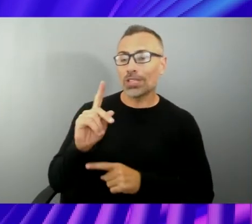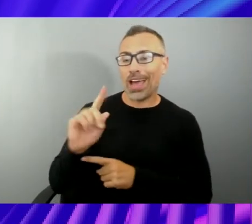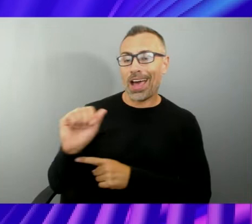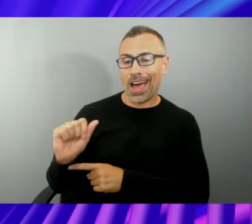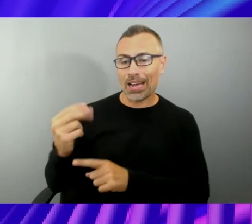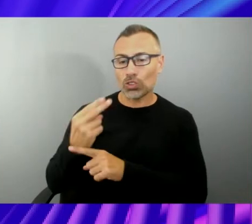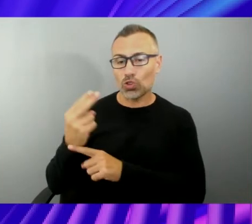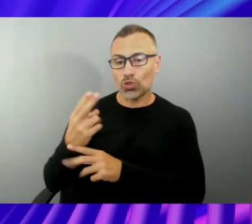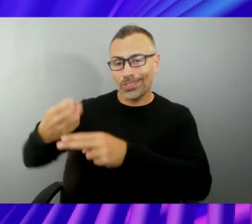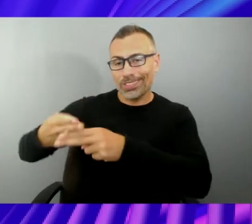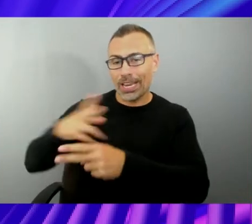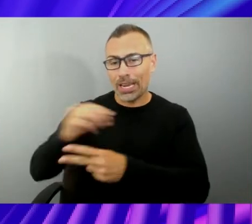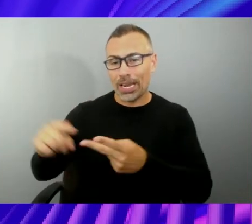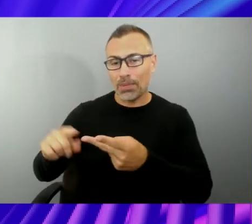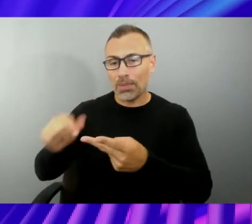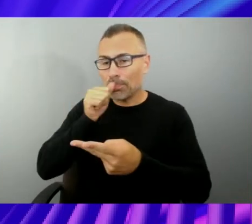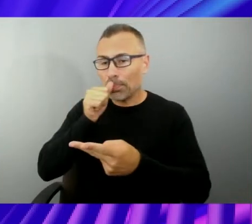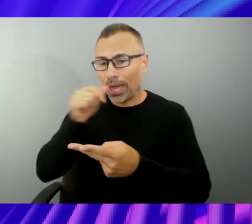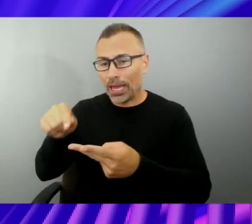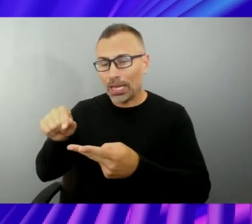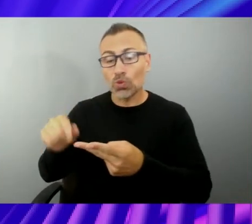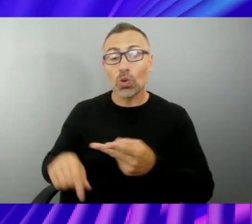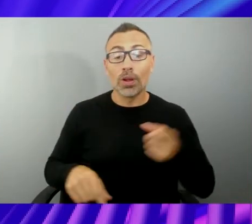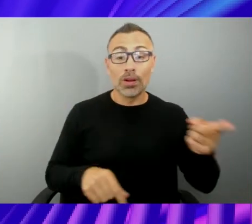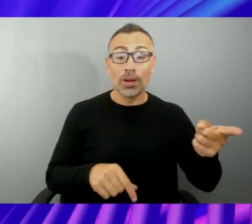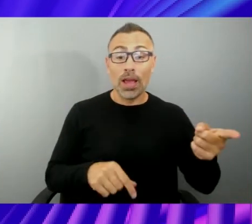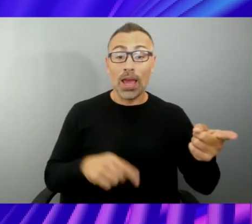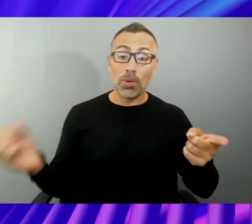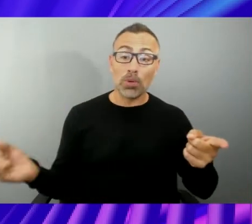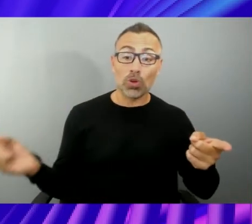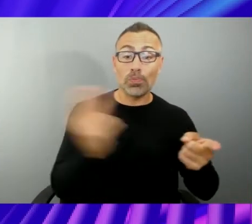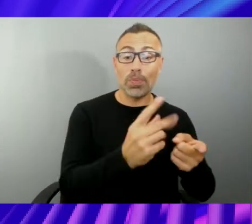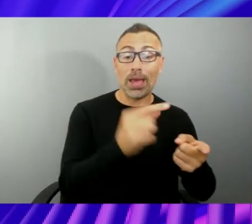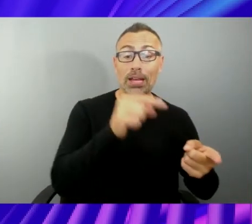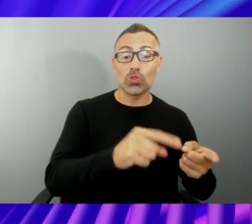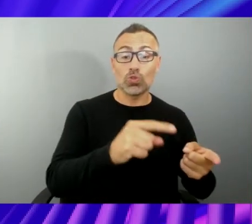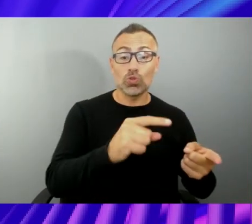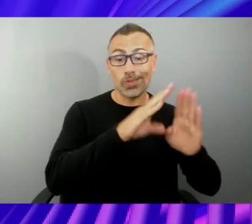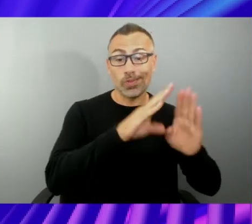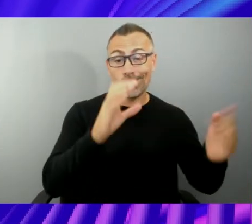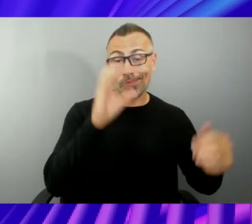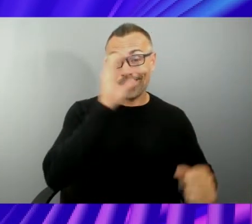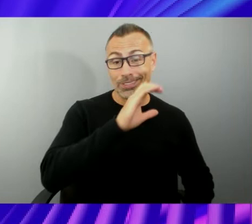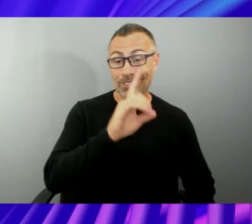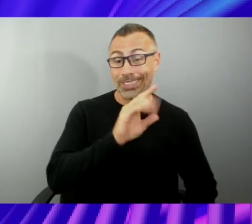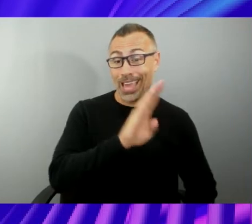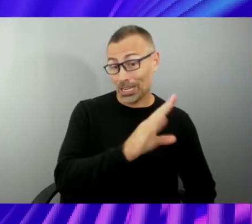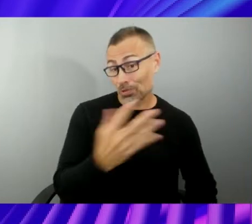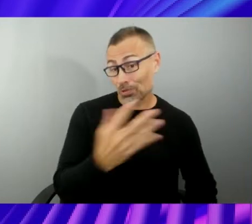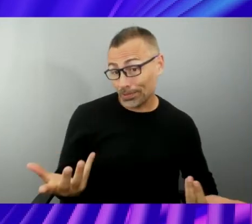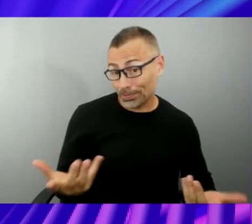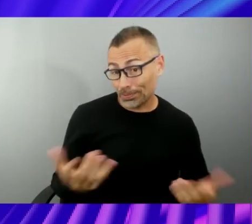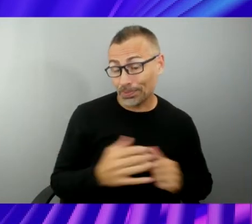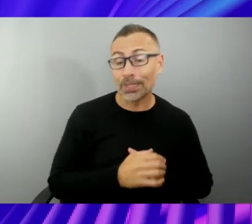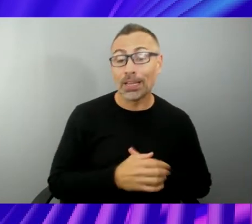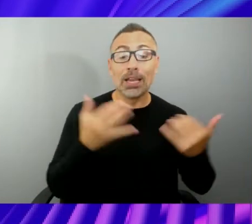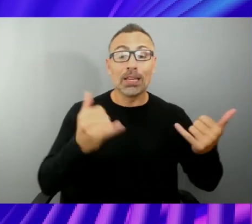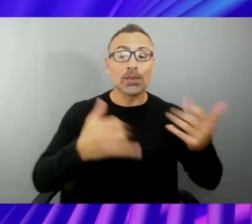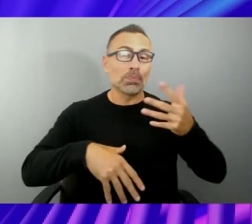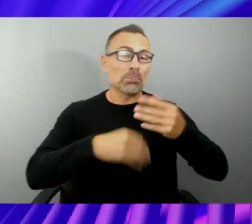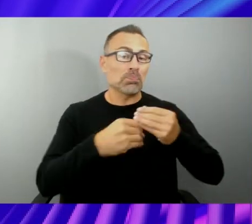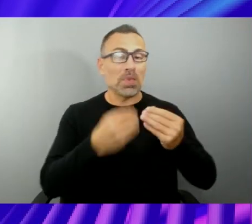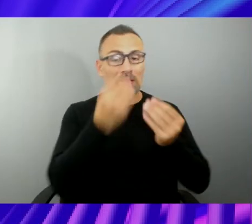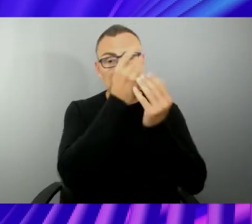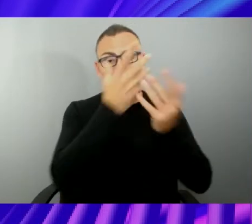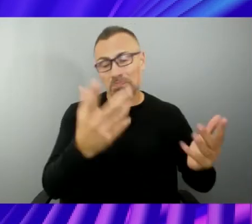now it took us back to the OpenSearch dashboard. And then you can add some sample data, or you can bring in, you